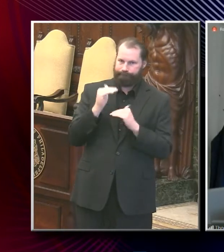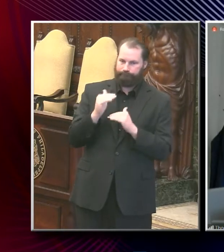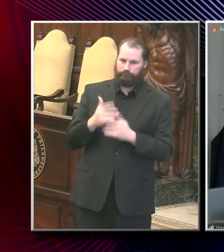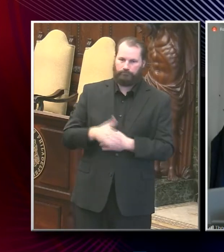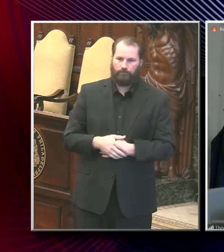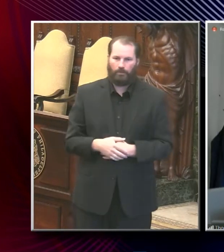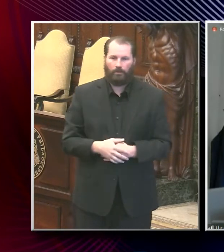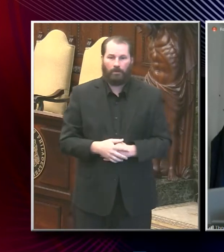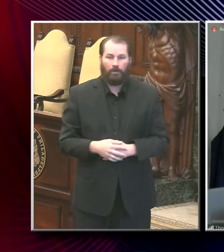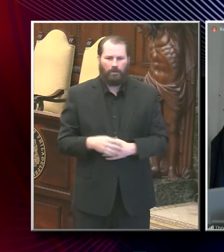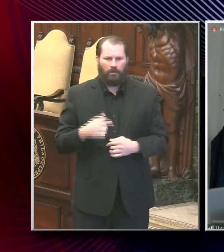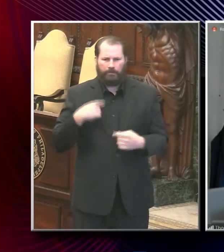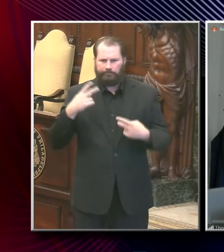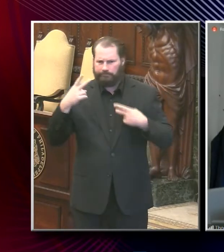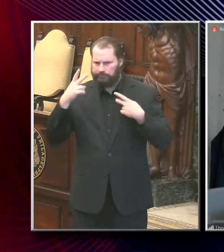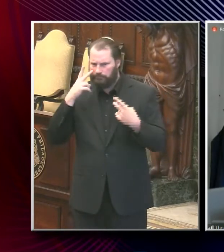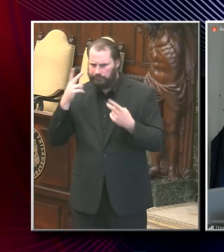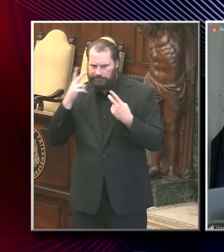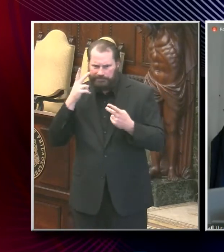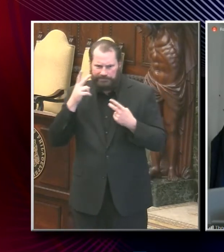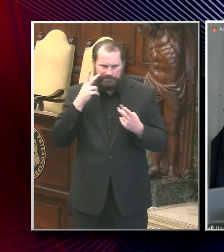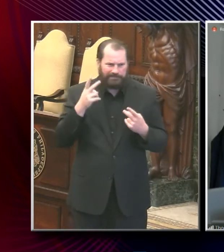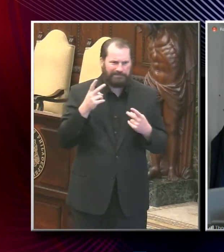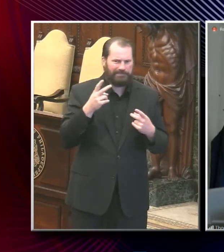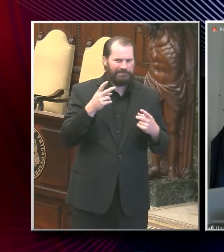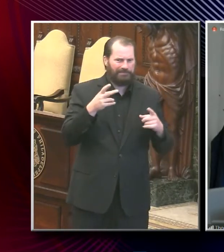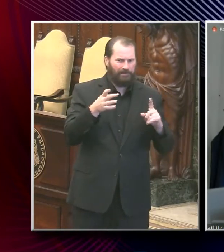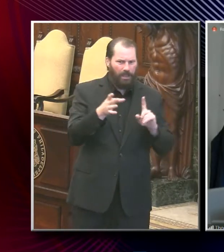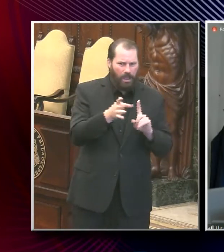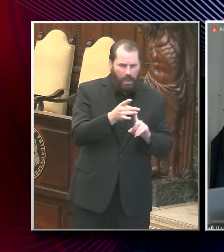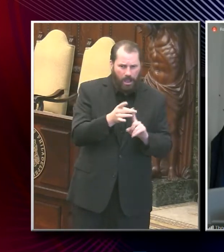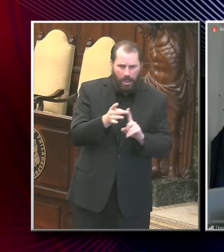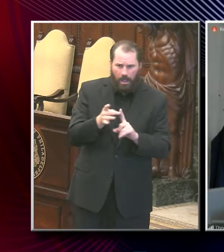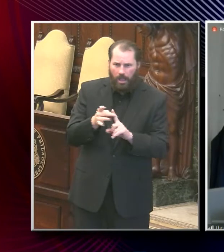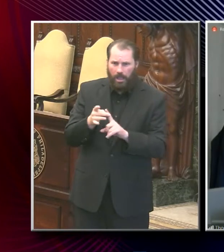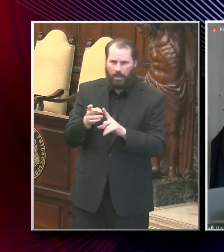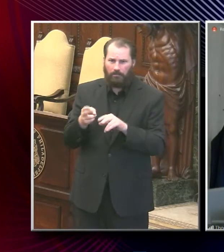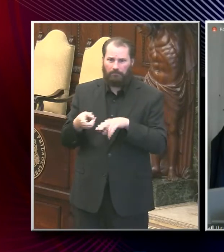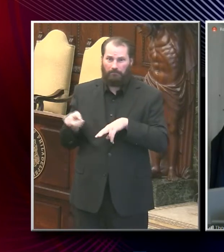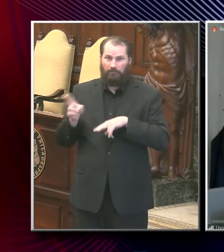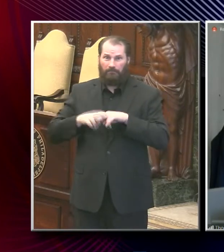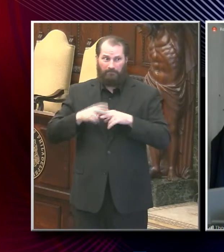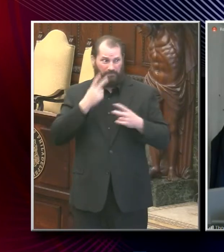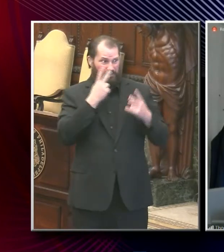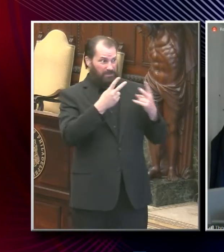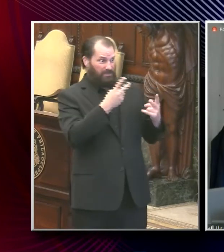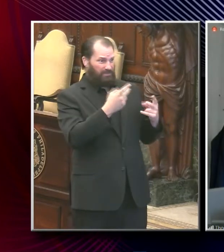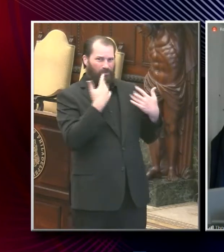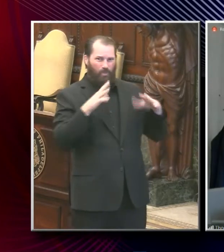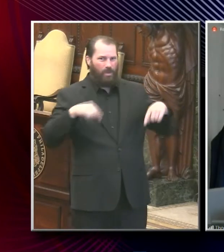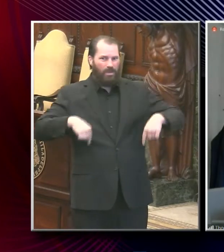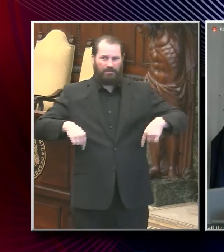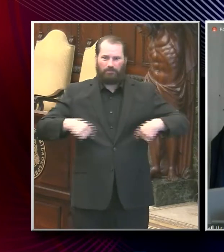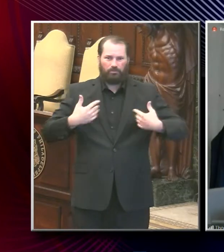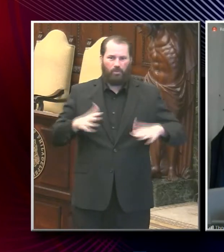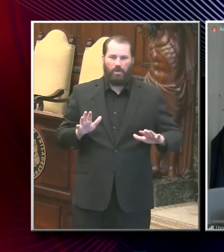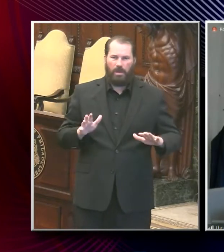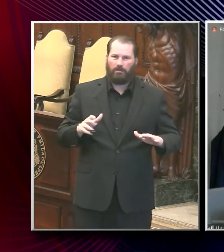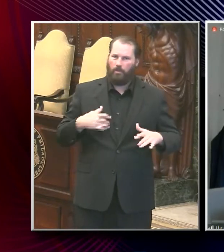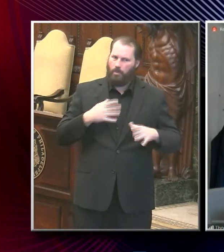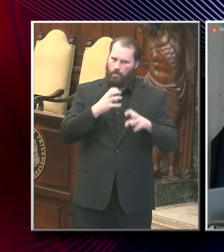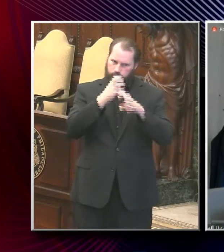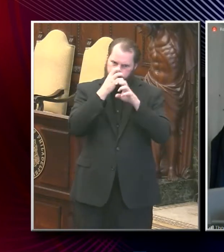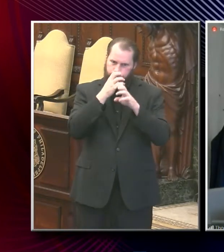it's particularly important that we be very careful as we reopen any activity. So people have asked me, why is it that Philadelphia is any different from any other part